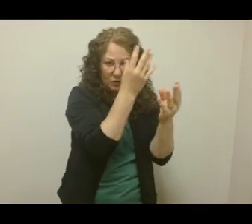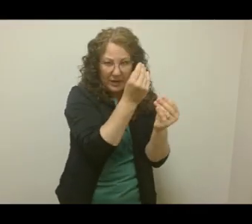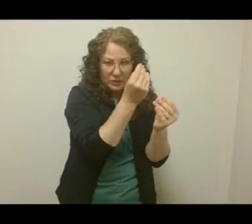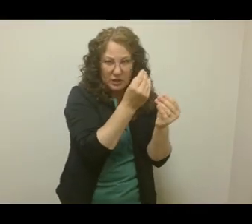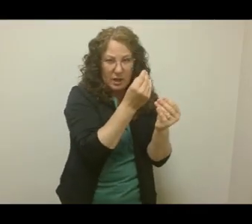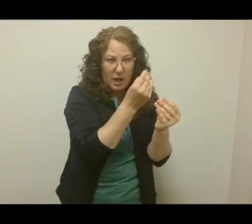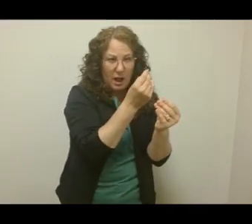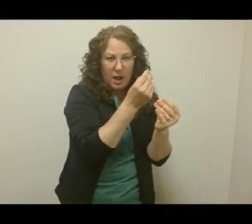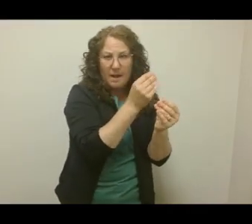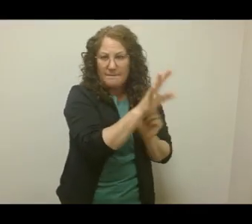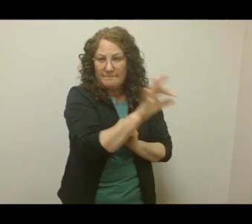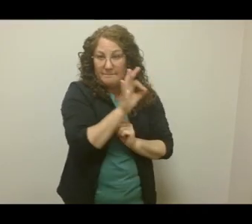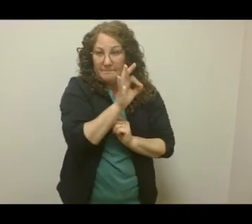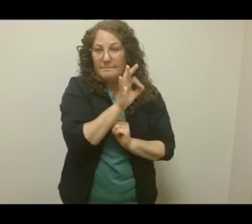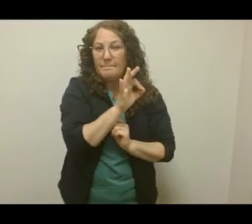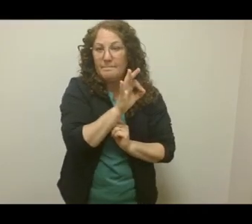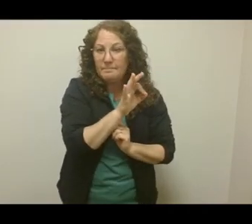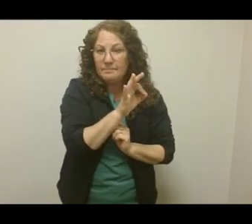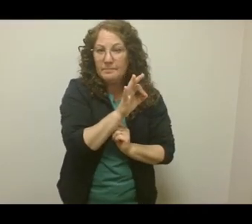out.